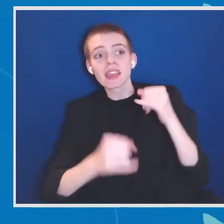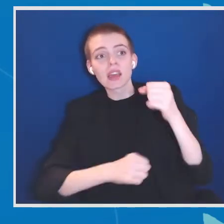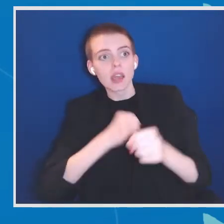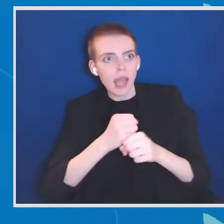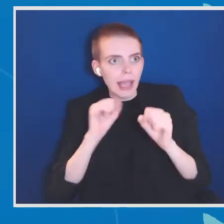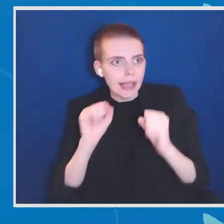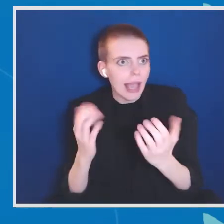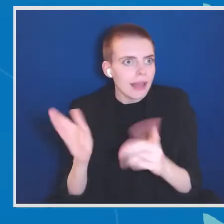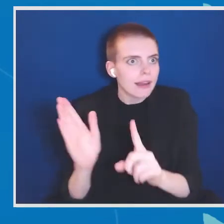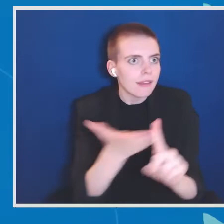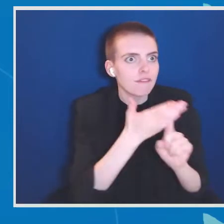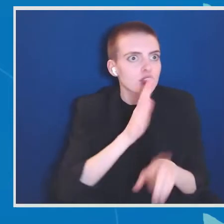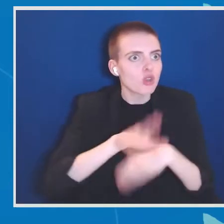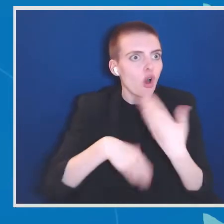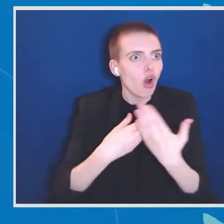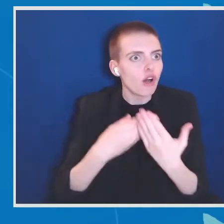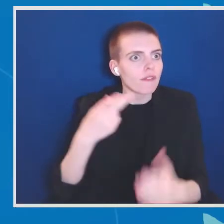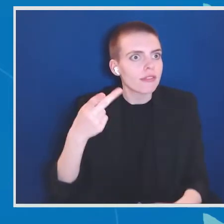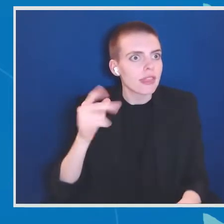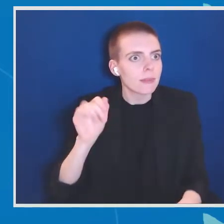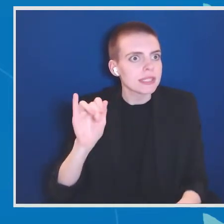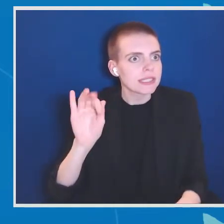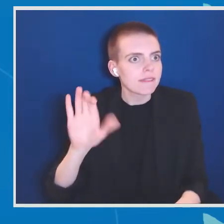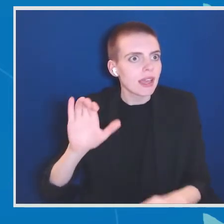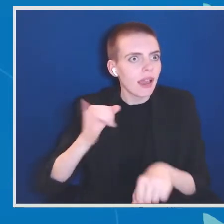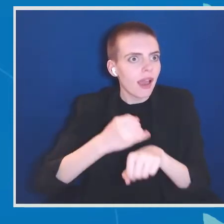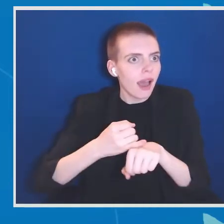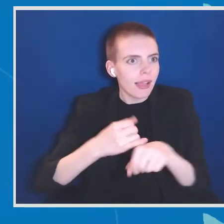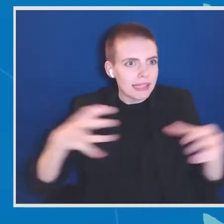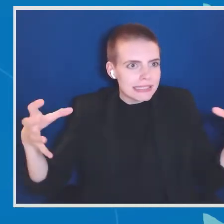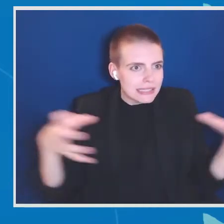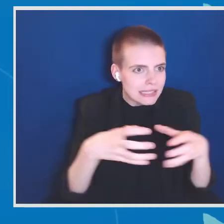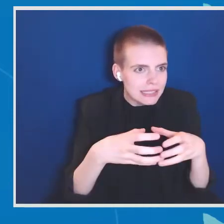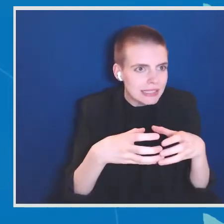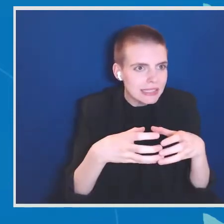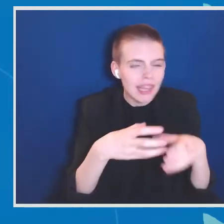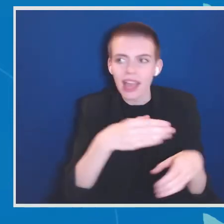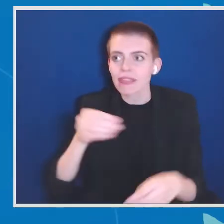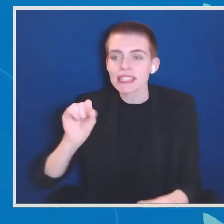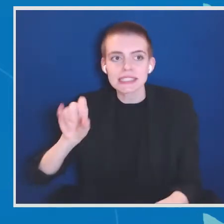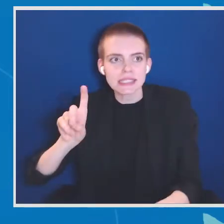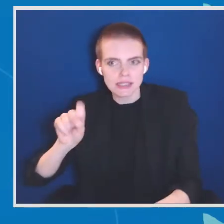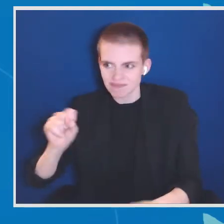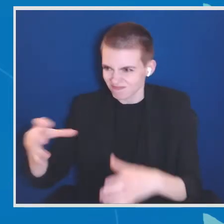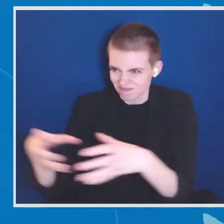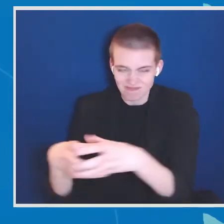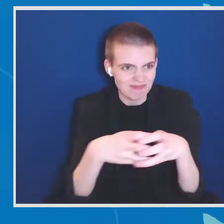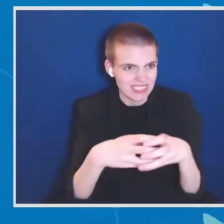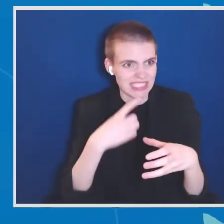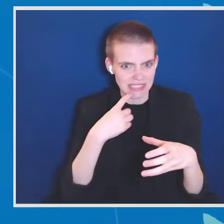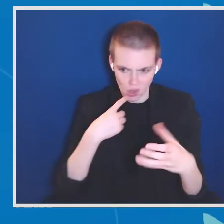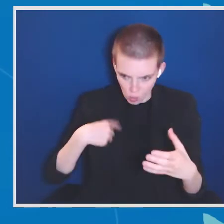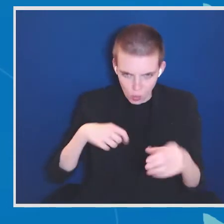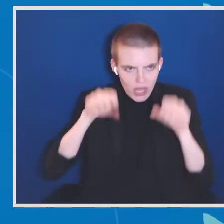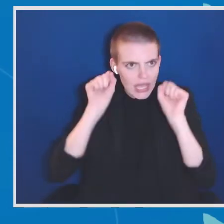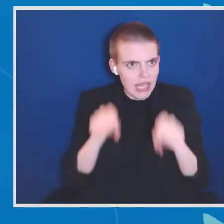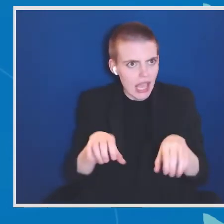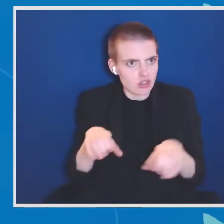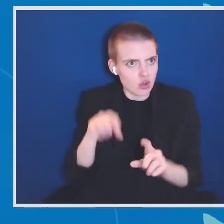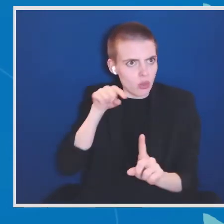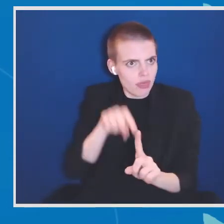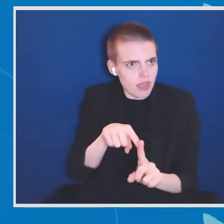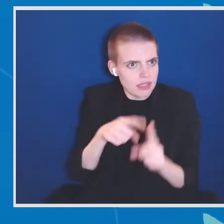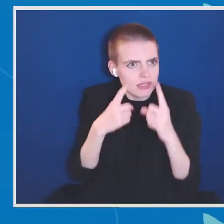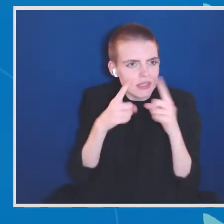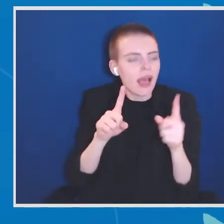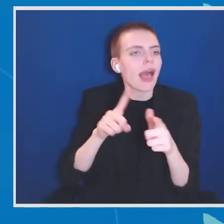get together and the SIDS to get together and say, we can do this, and then demand action from our